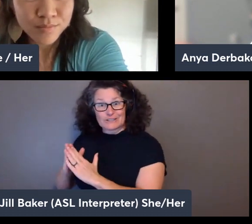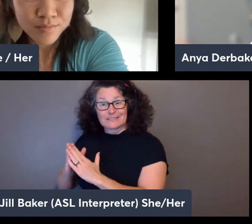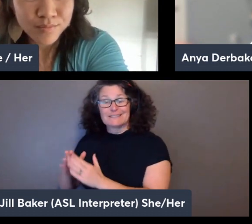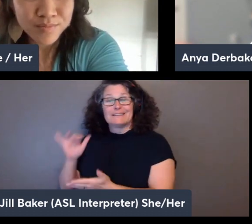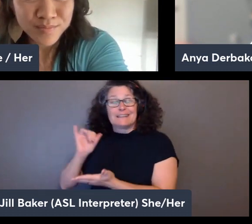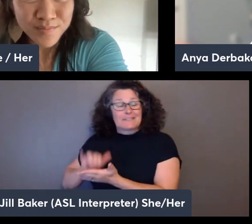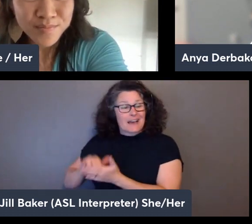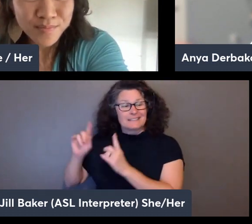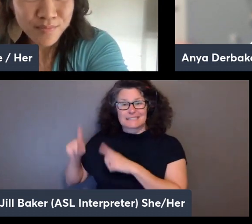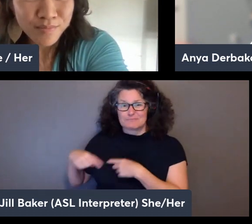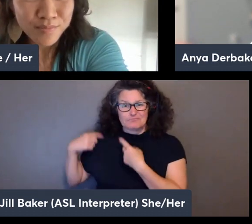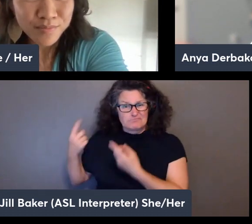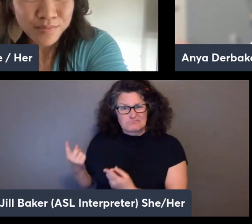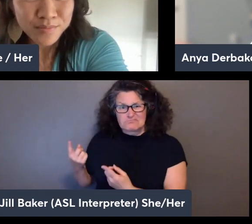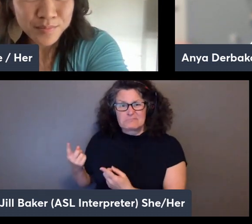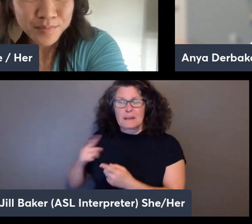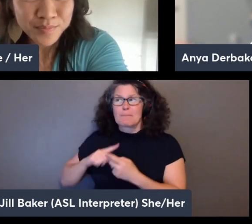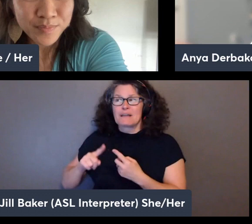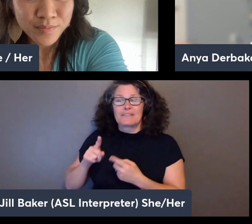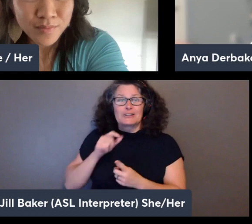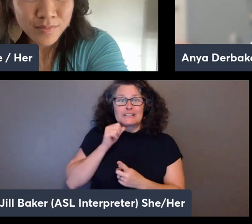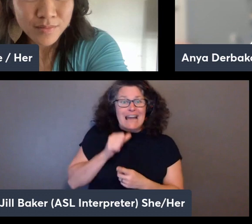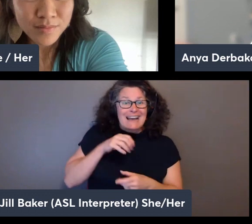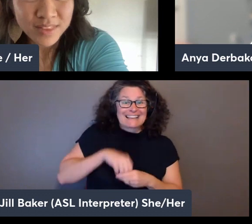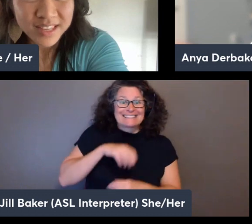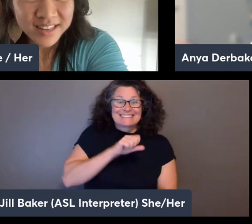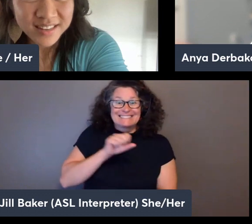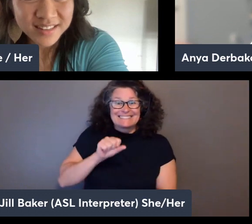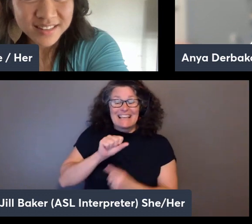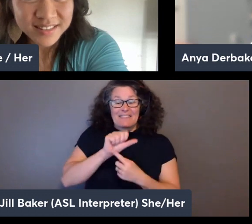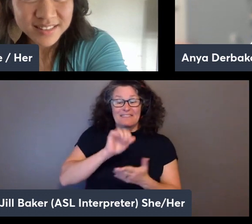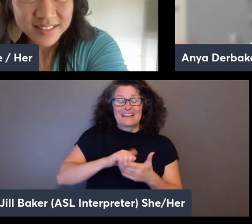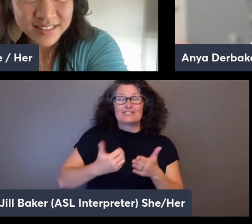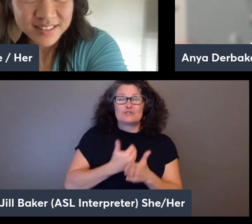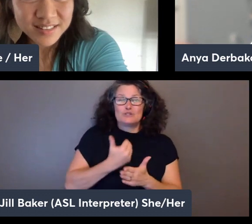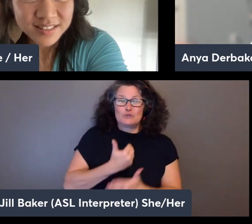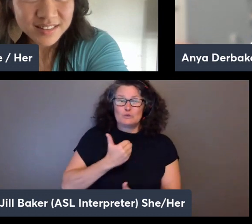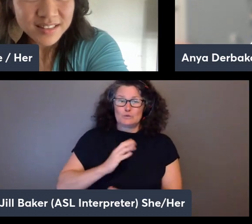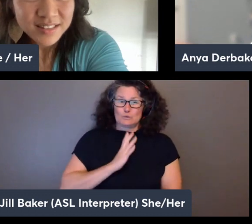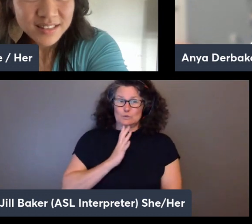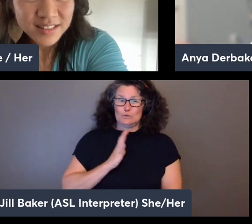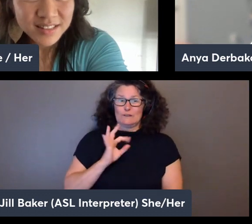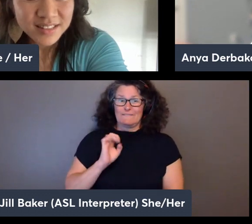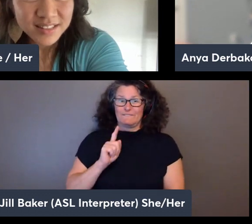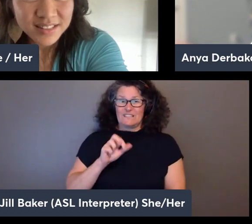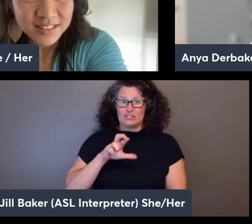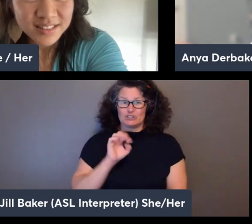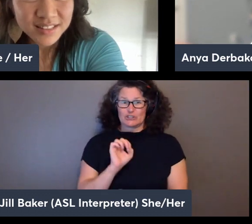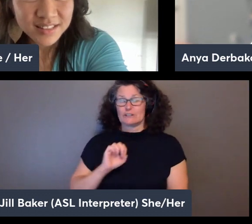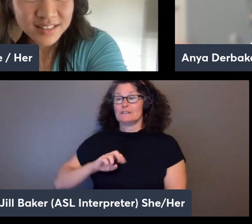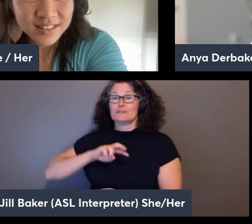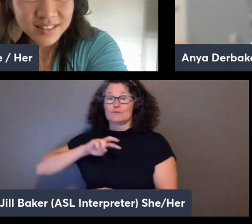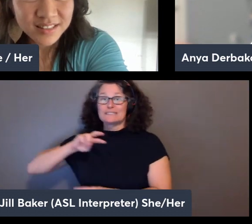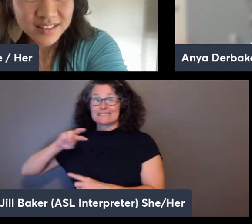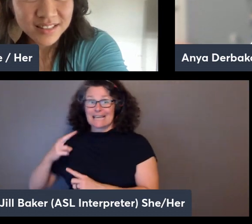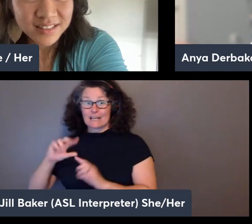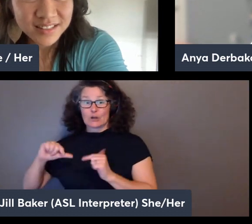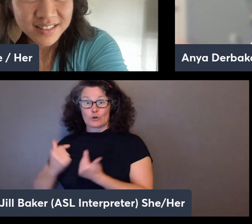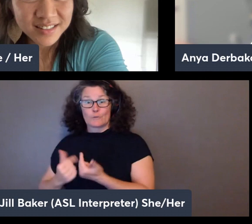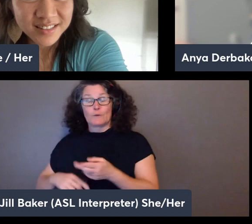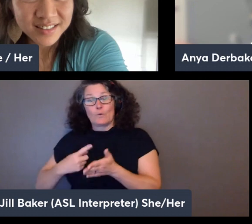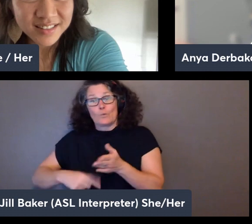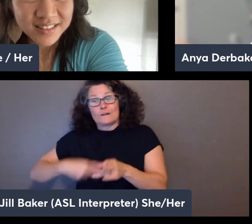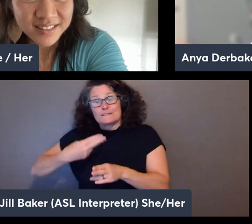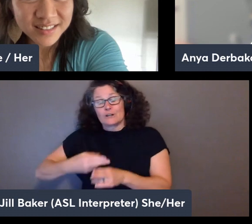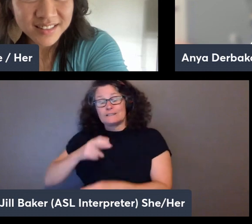point, but they're not as in StackSets because StackSets is a new feature. So for the second category, we launched a project feature called